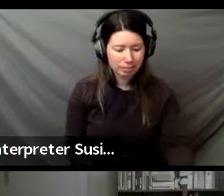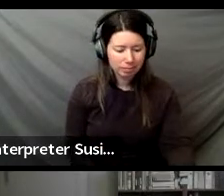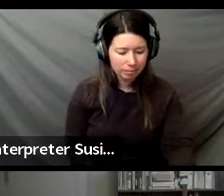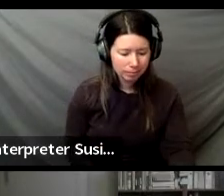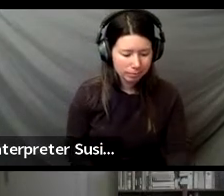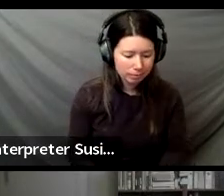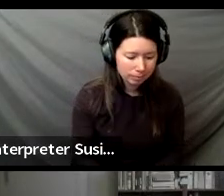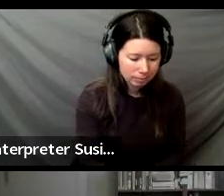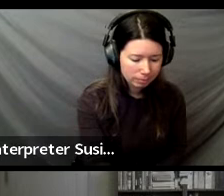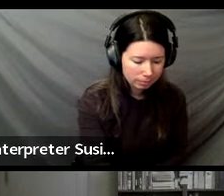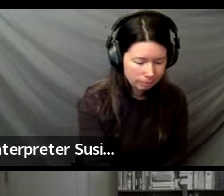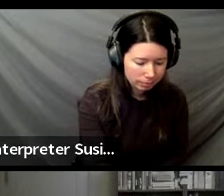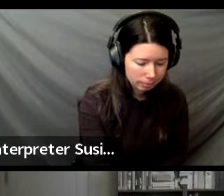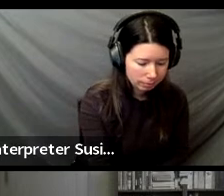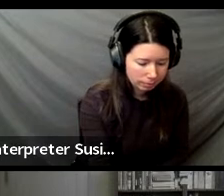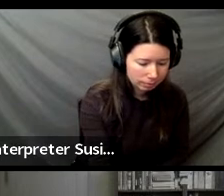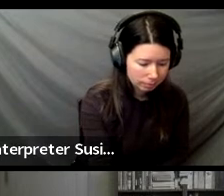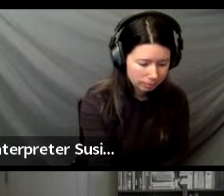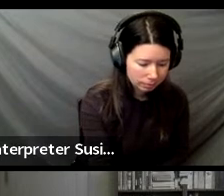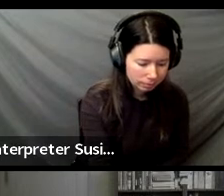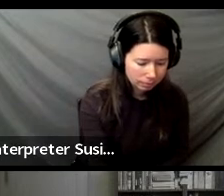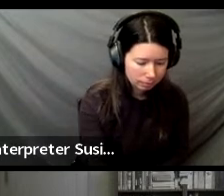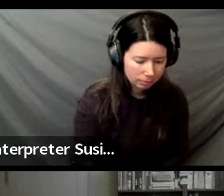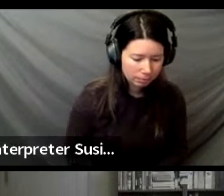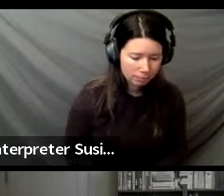Yes. Thank you. I